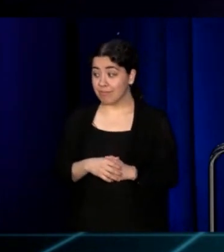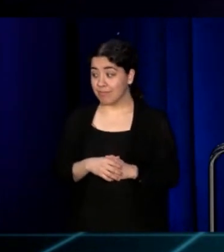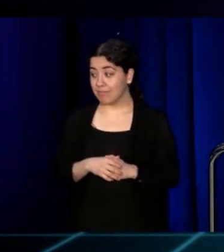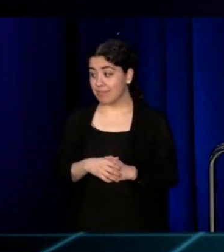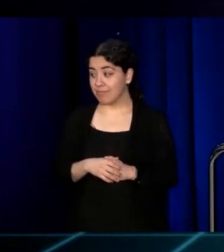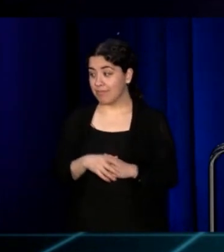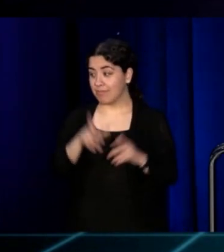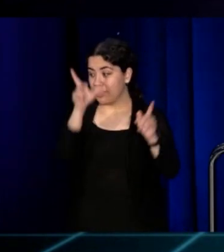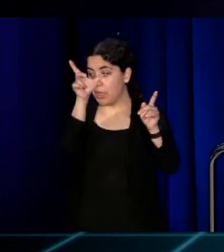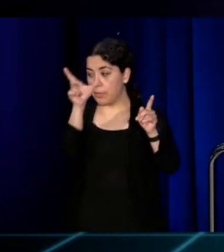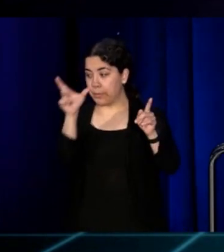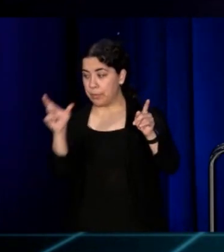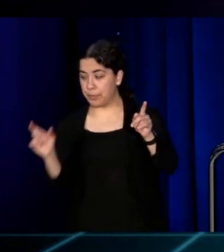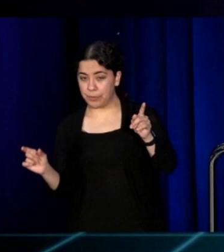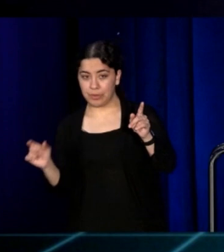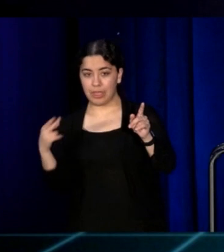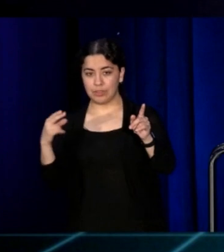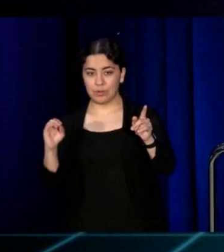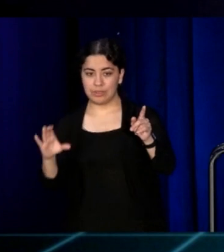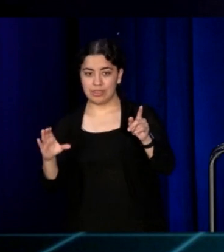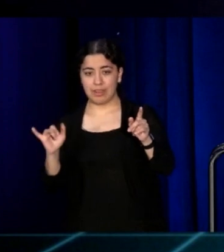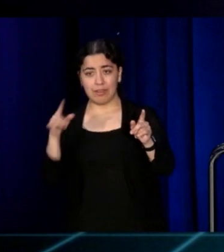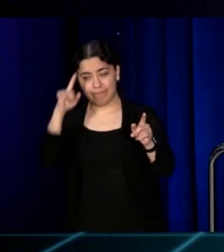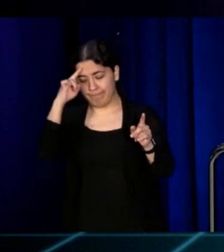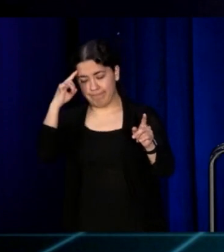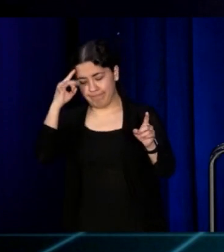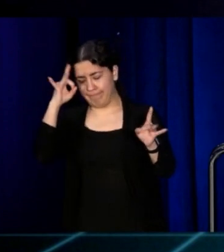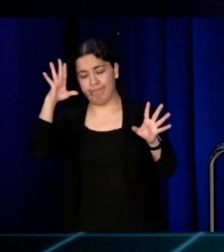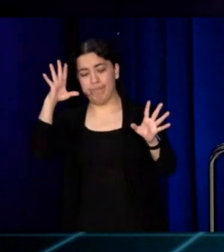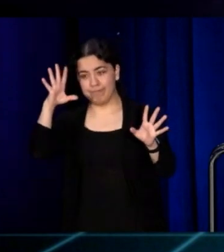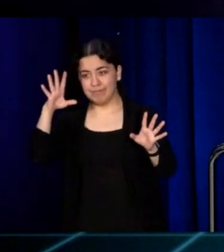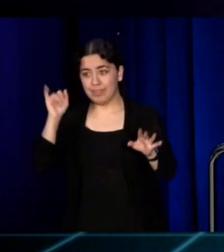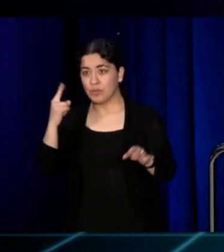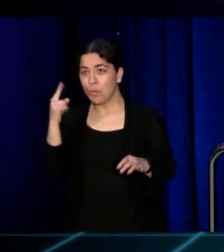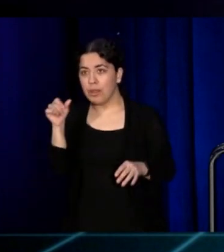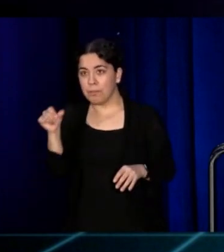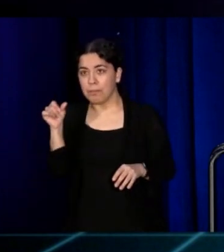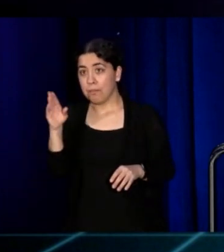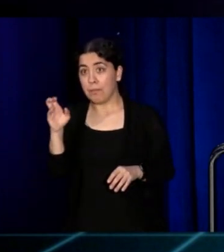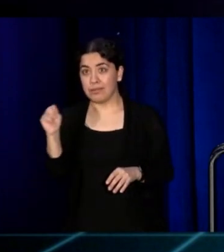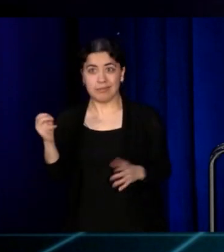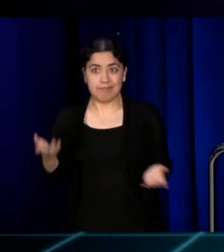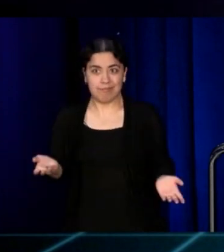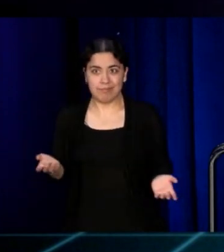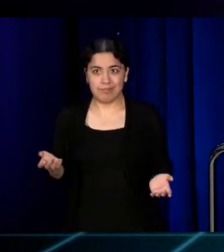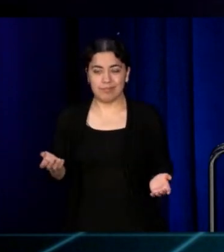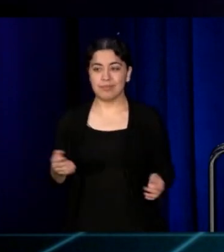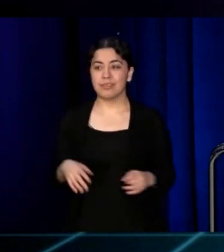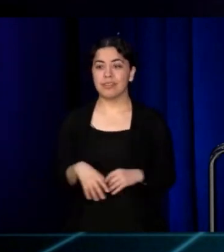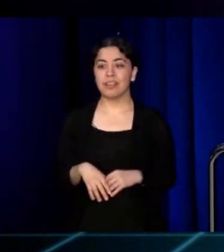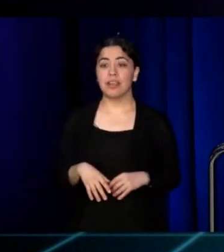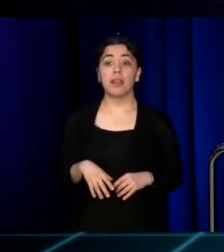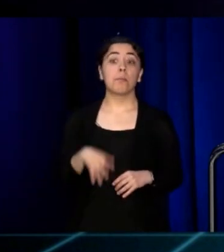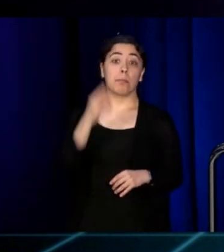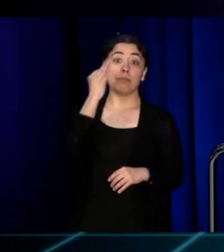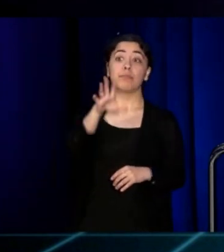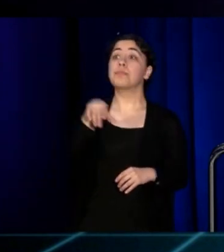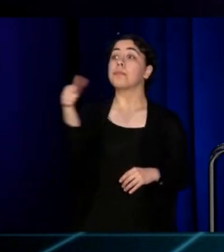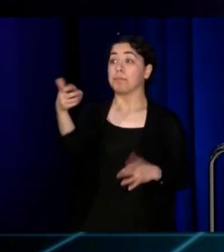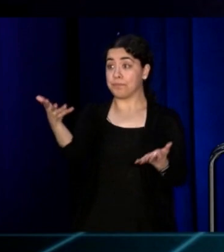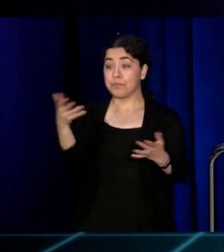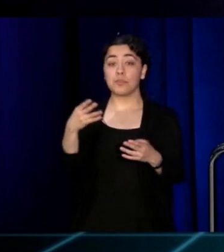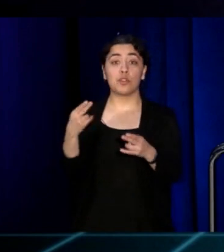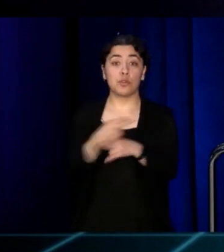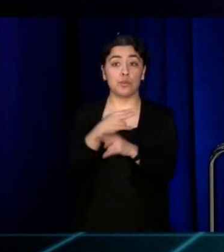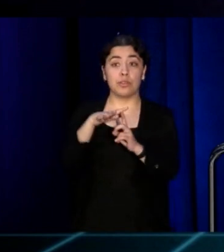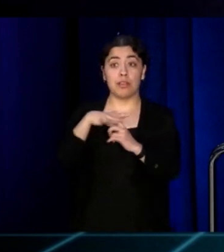Downshift used HOCs, and that was a nightmare. This entire thing is a button. But you know what? Let me tell you something else. Use context